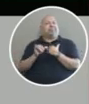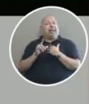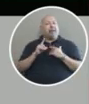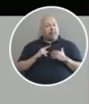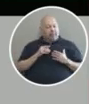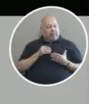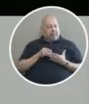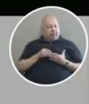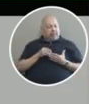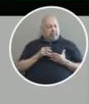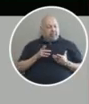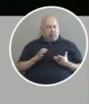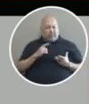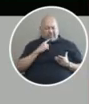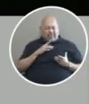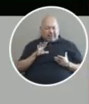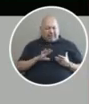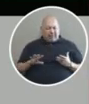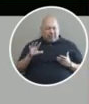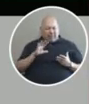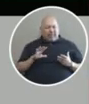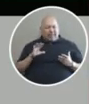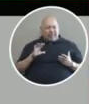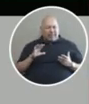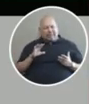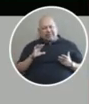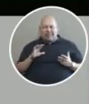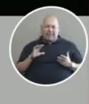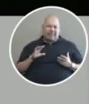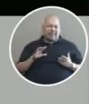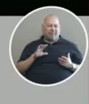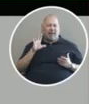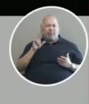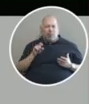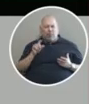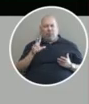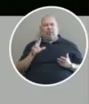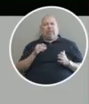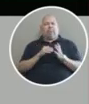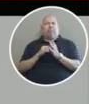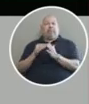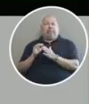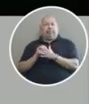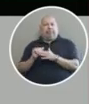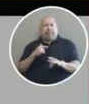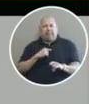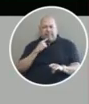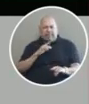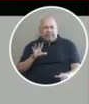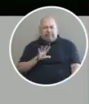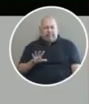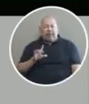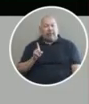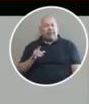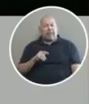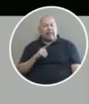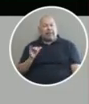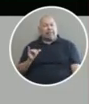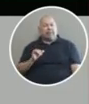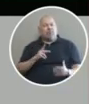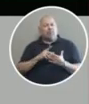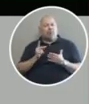of the dollars allotted, I want to say it was roughly around maybe 5.3 million, I want to say. And they did a similar